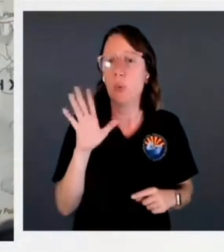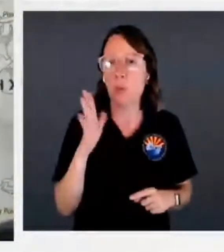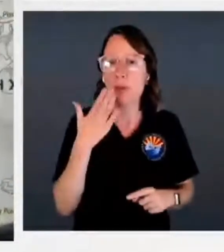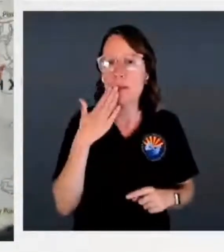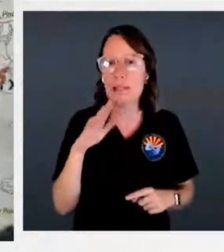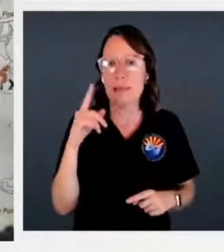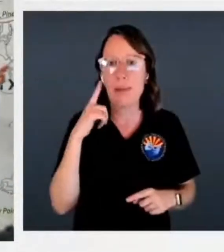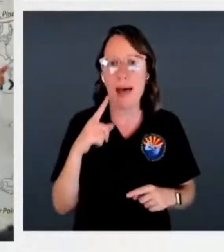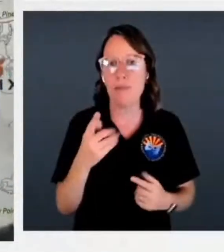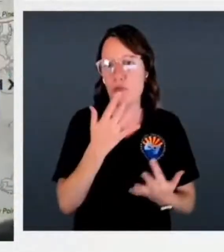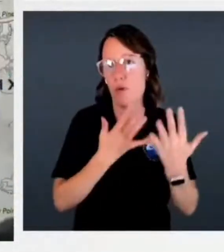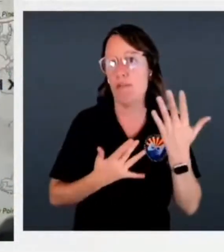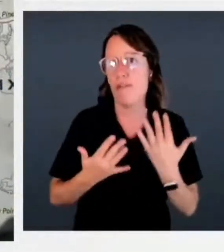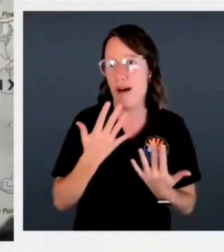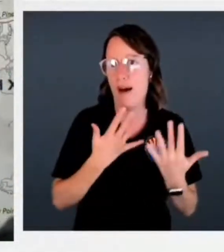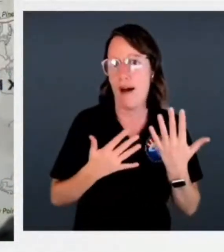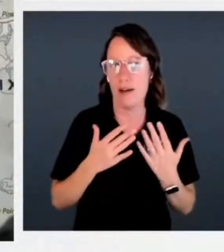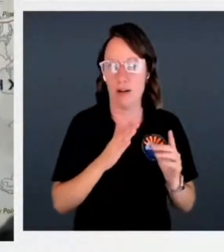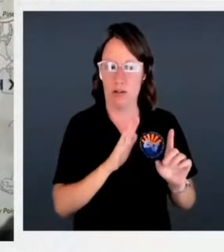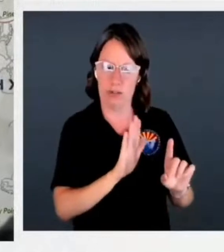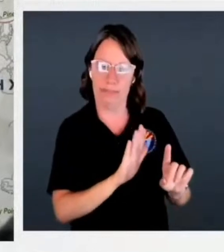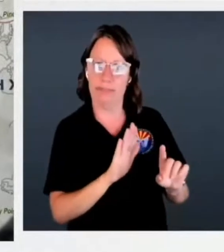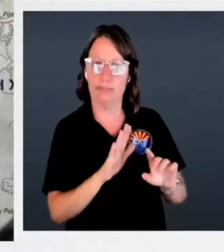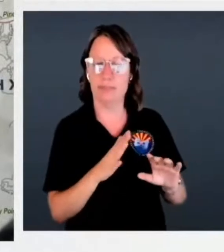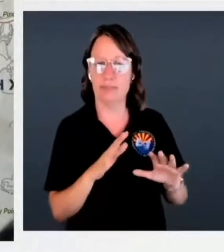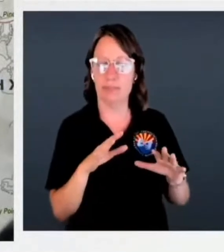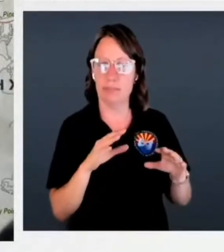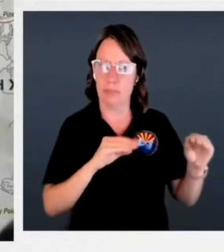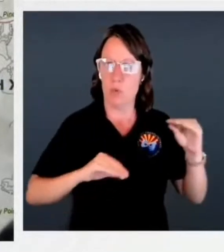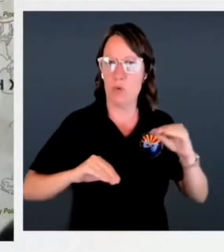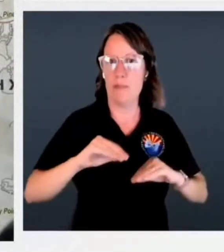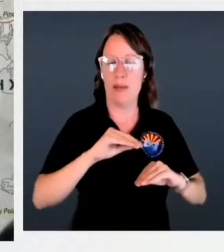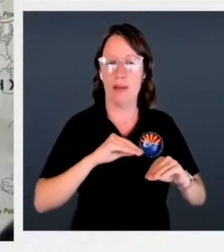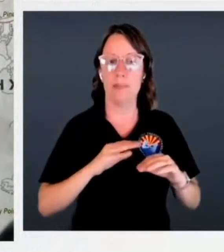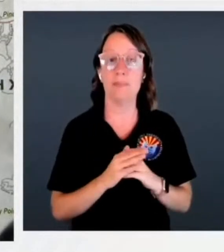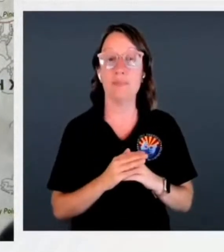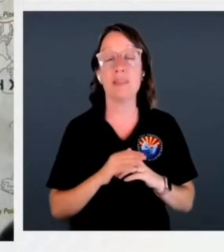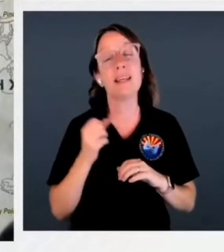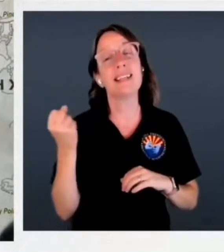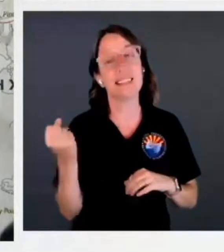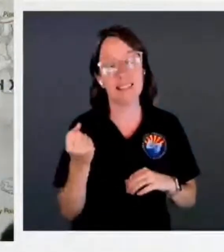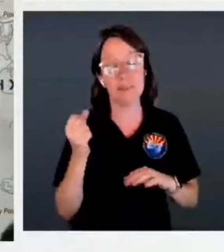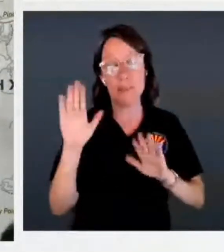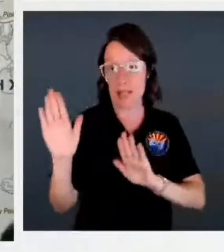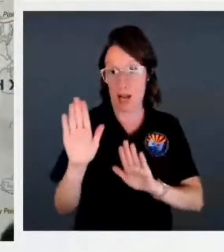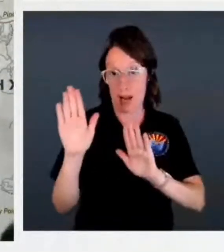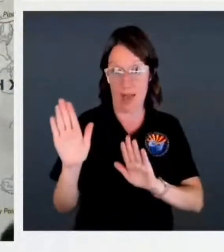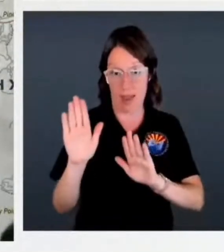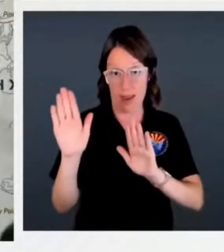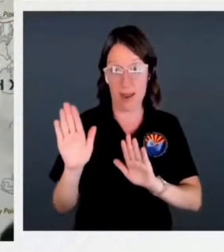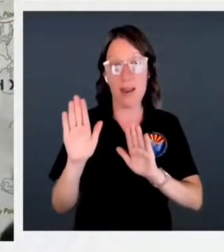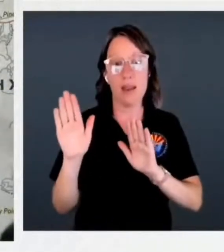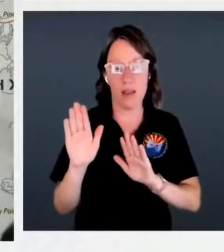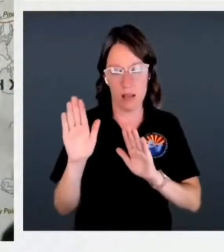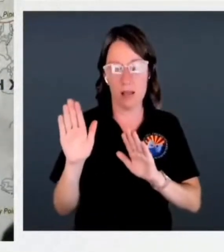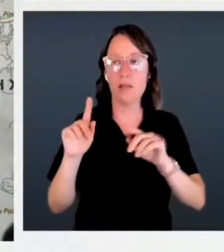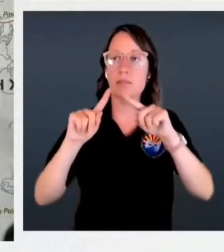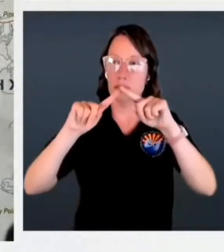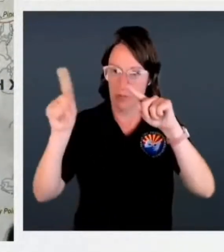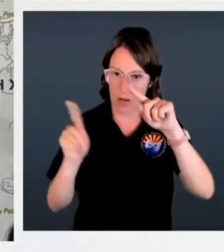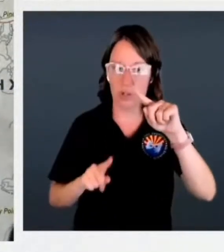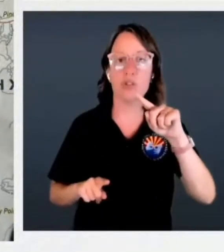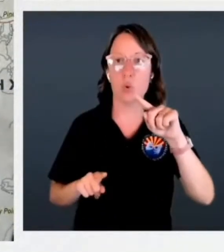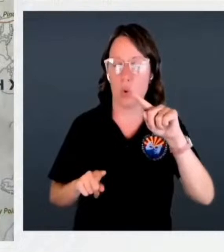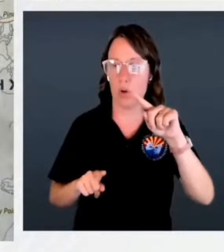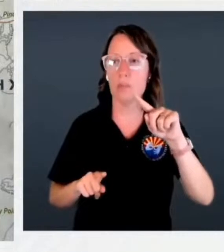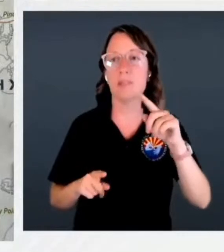thunderstorms. When we move into the more likely chance of thunderstorms is on Sunday. It's looking like isolated